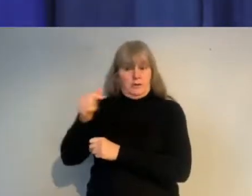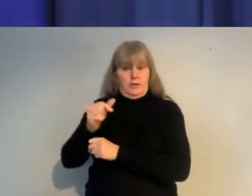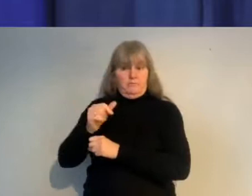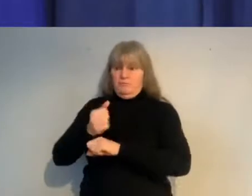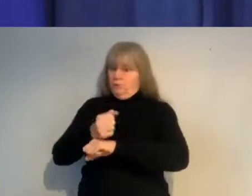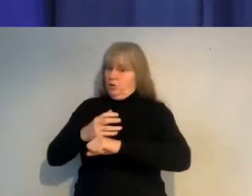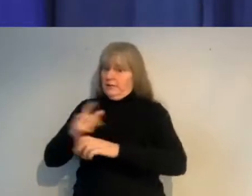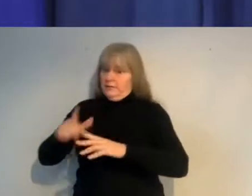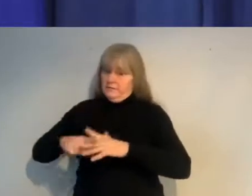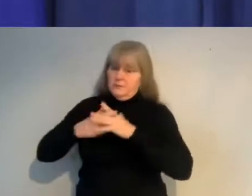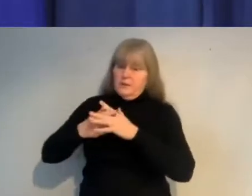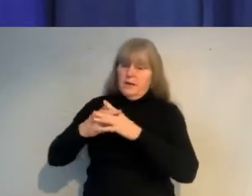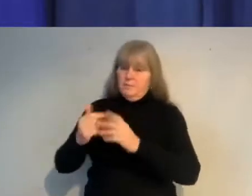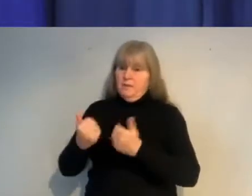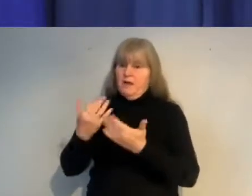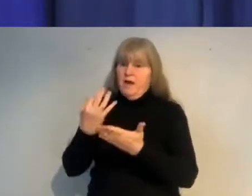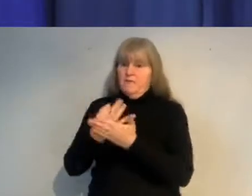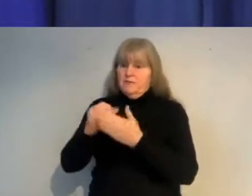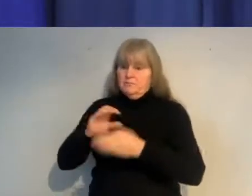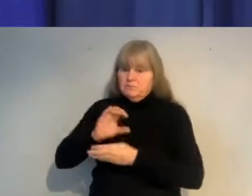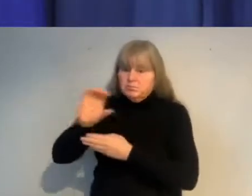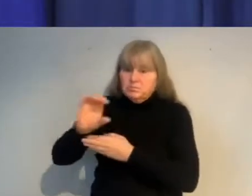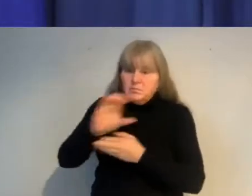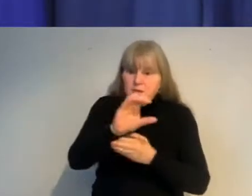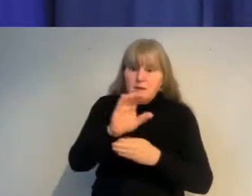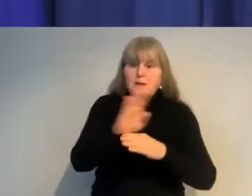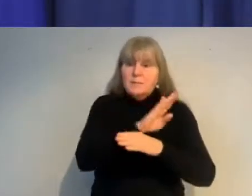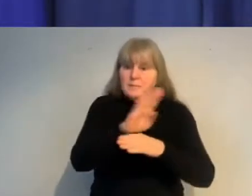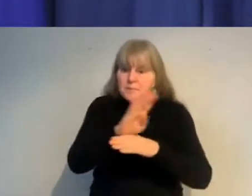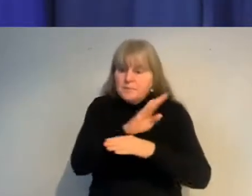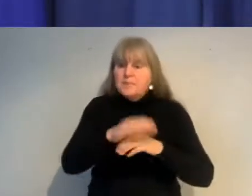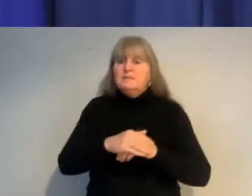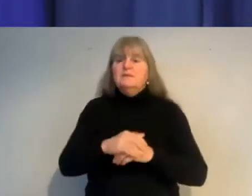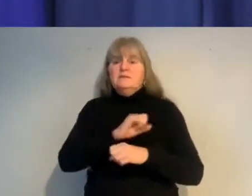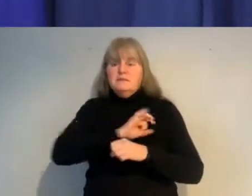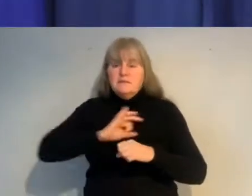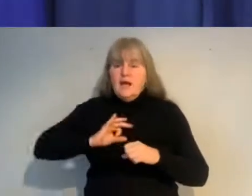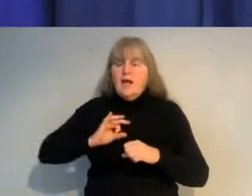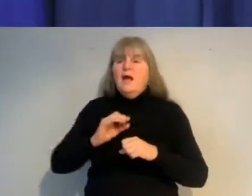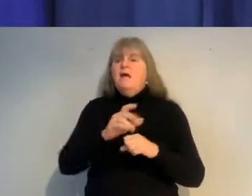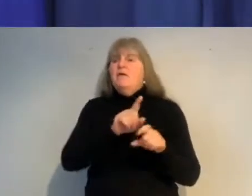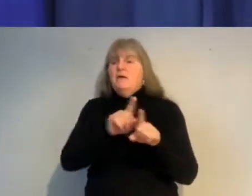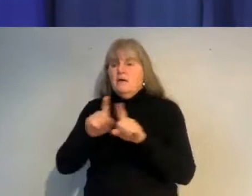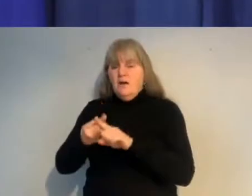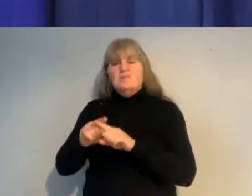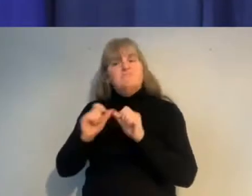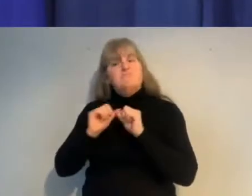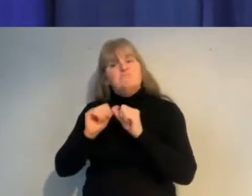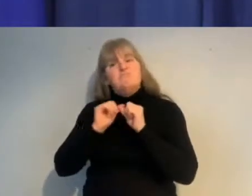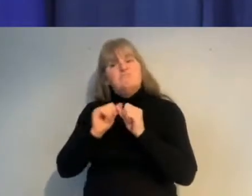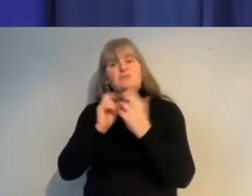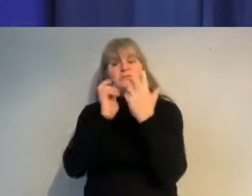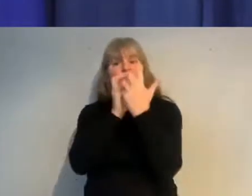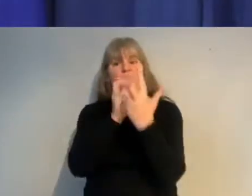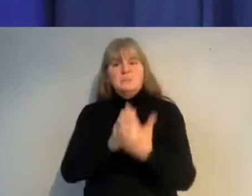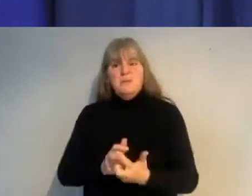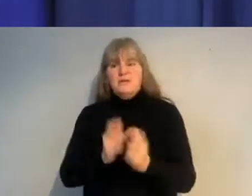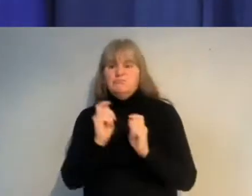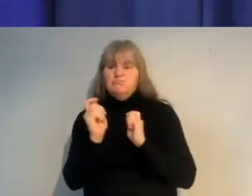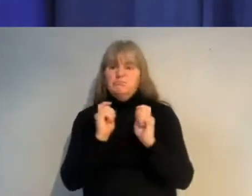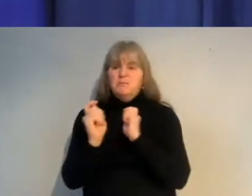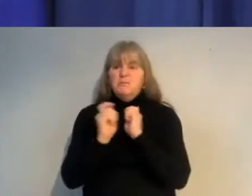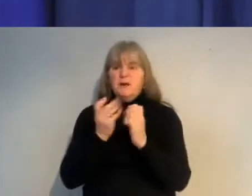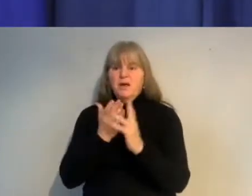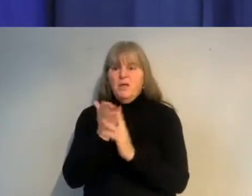provide financial support to Yukon businesses and employees, and we have continued to adapt as we navigate through this